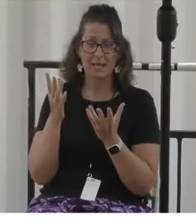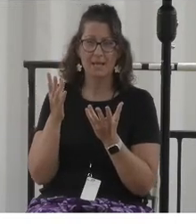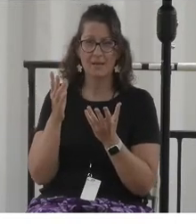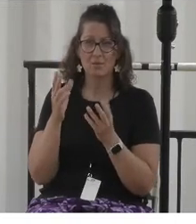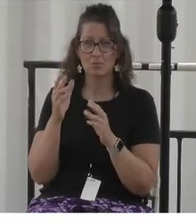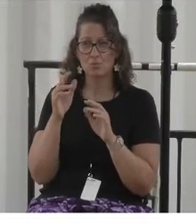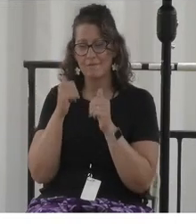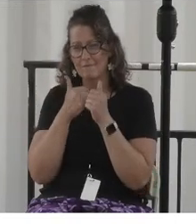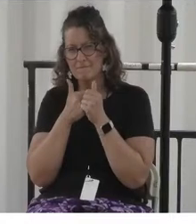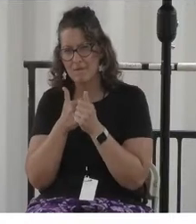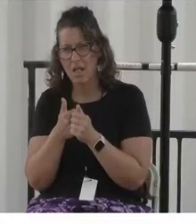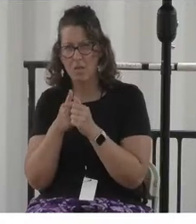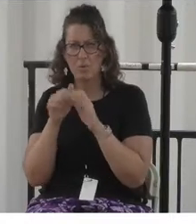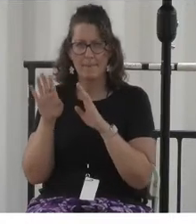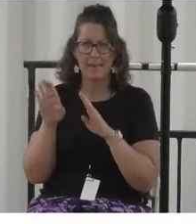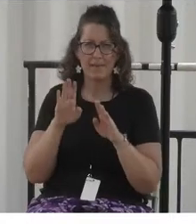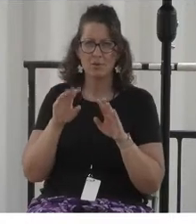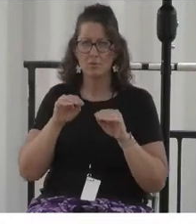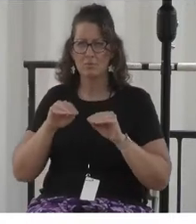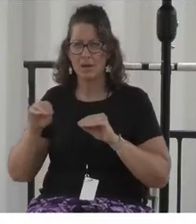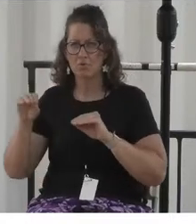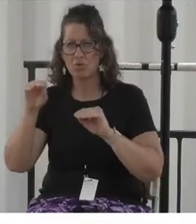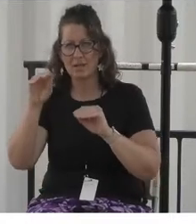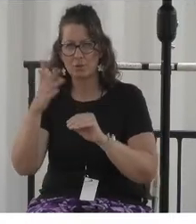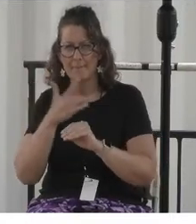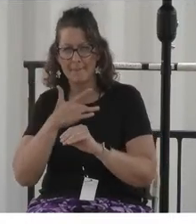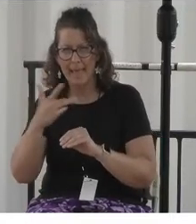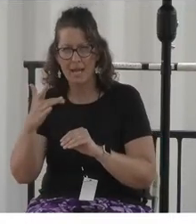to follow behavior, migration patterns, and the like.